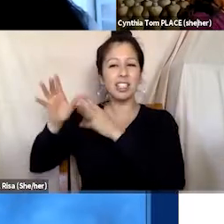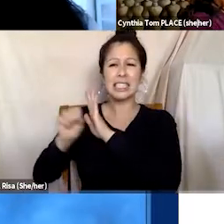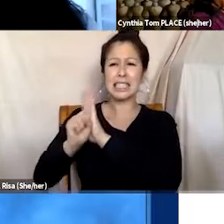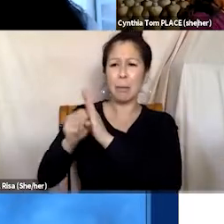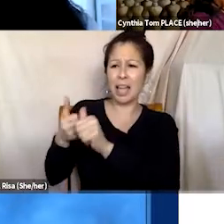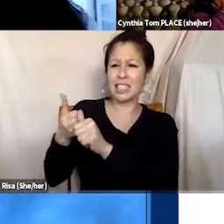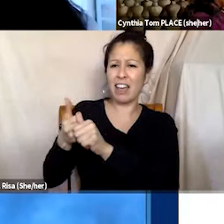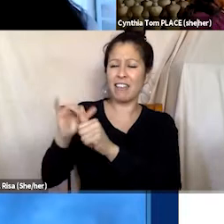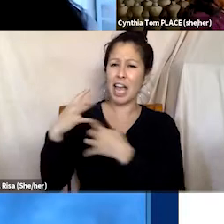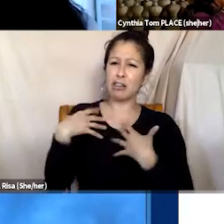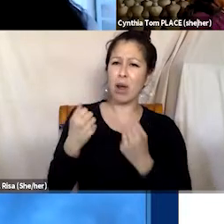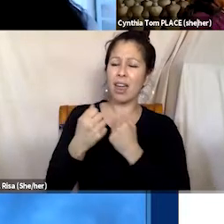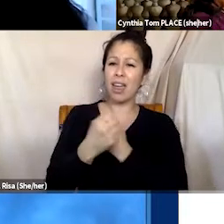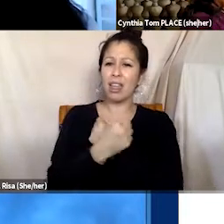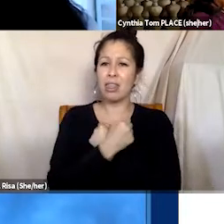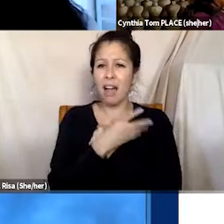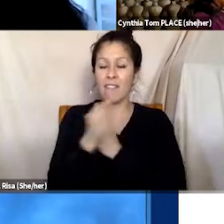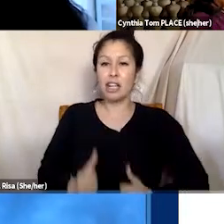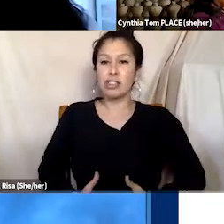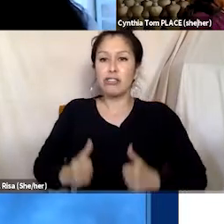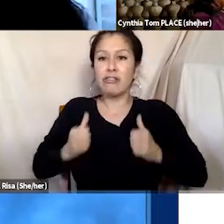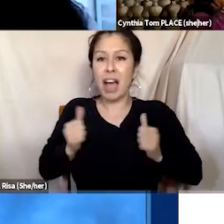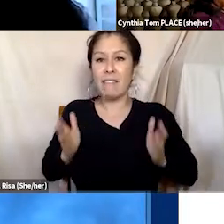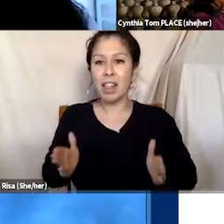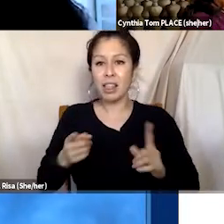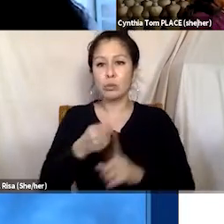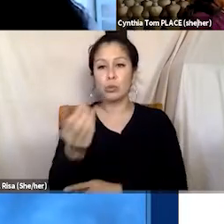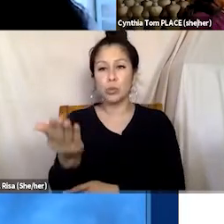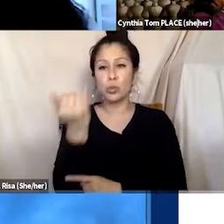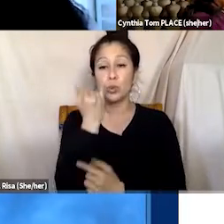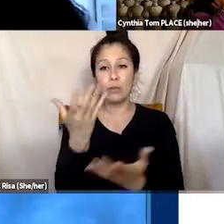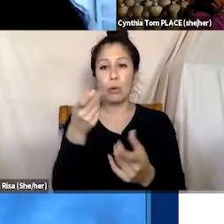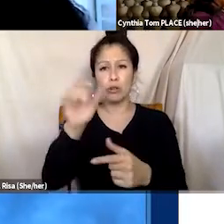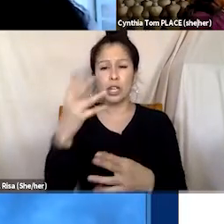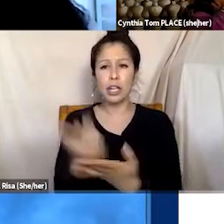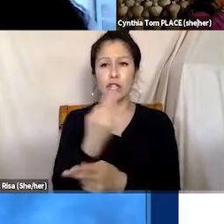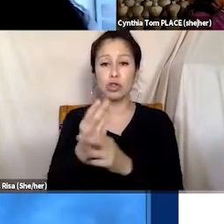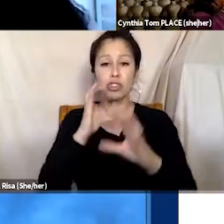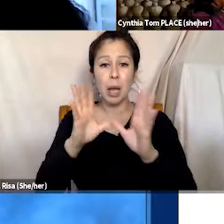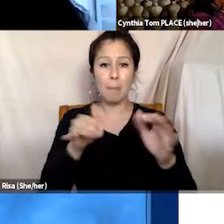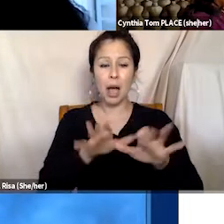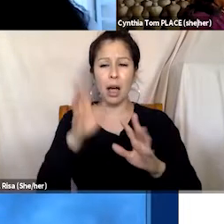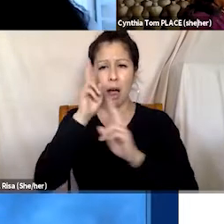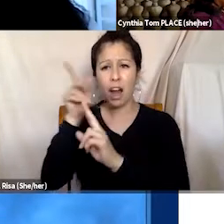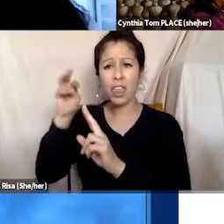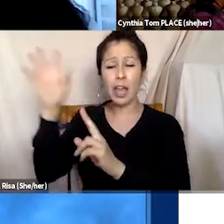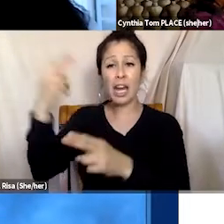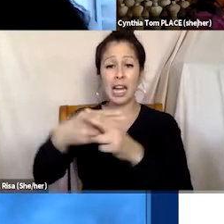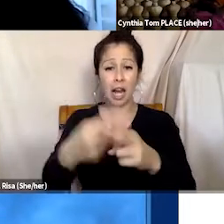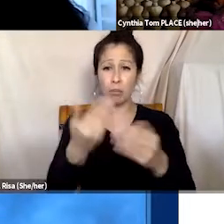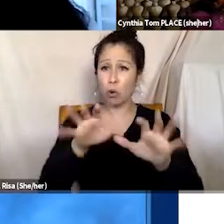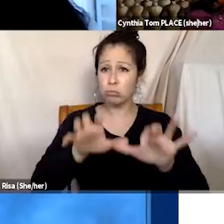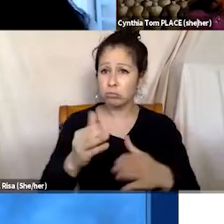strength, love, and survival to you. If you want, you can use the chat box to honor them. You could put their name in